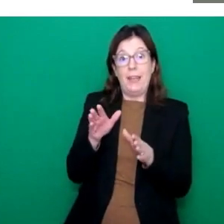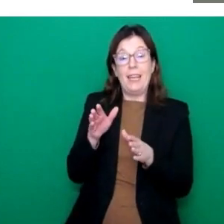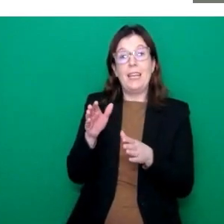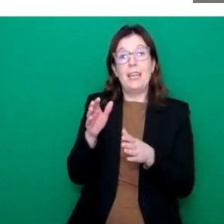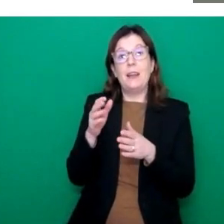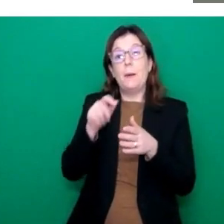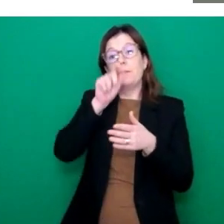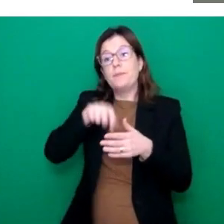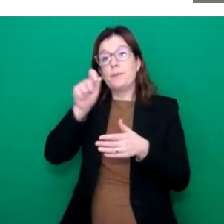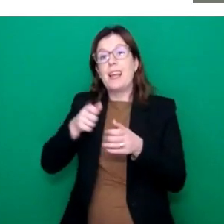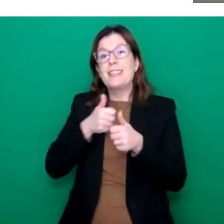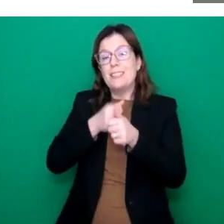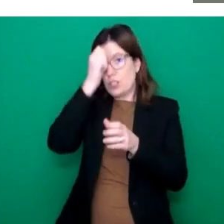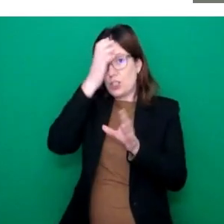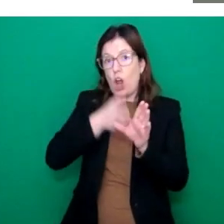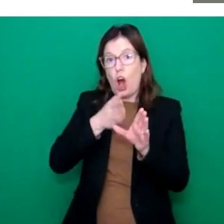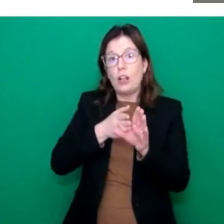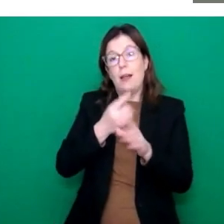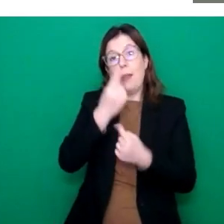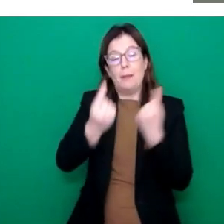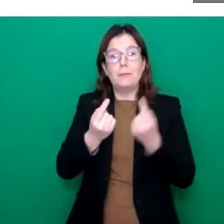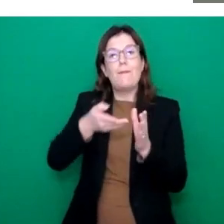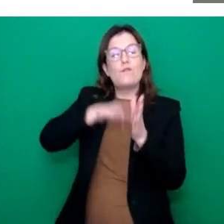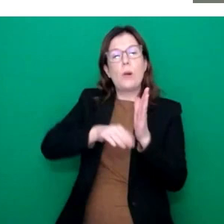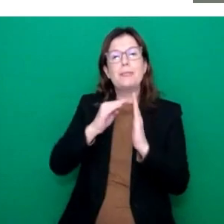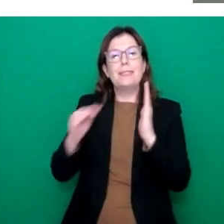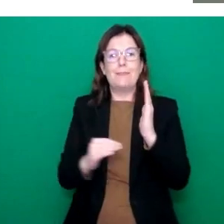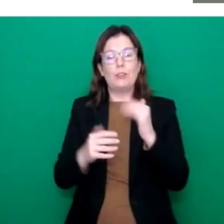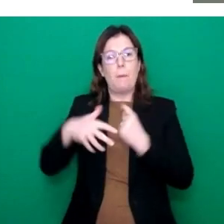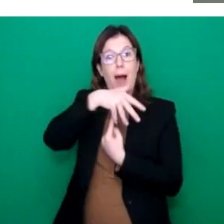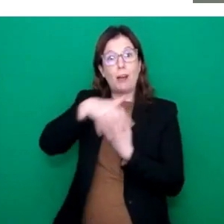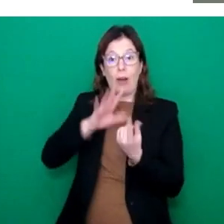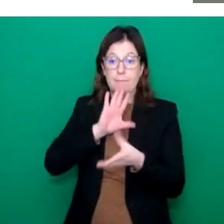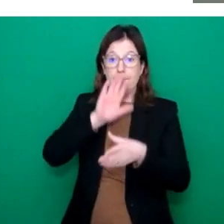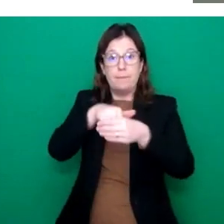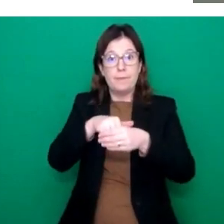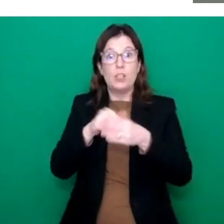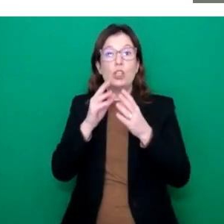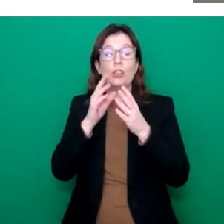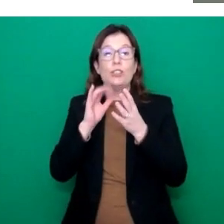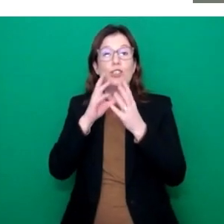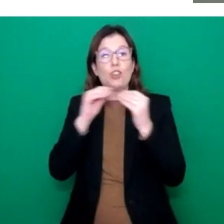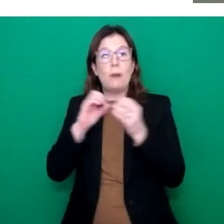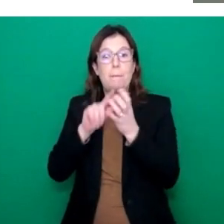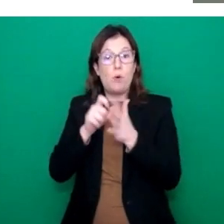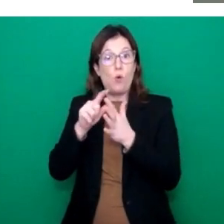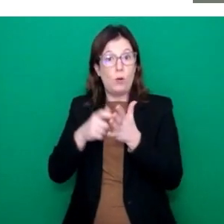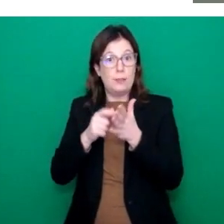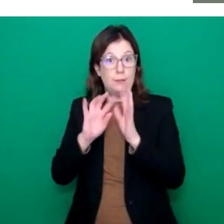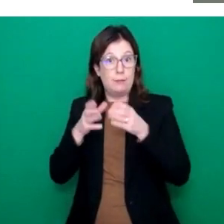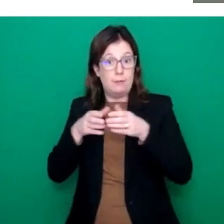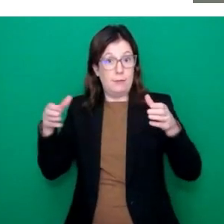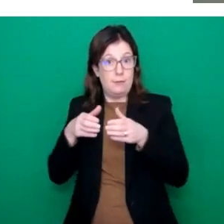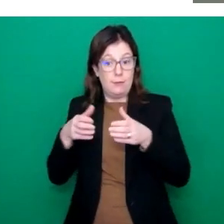assistant psychologists from disadvantaged backgrounds to join us at Surrey and Borders for a period